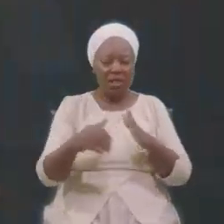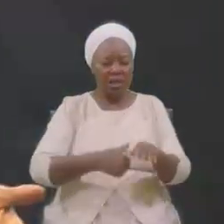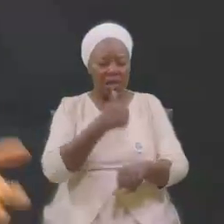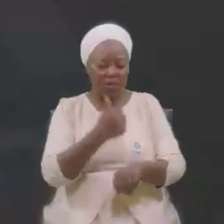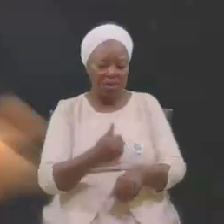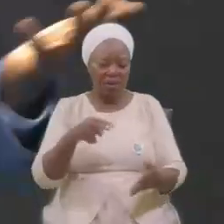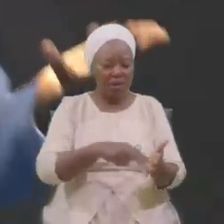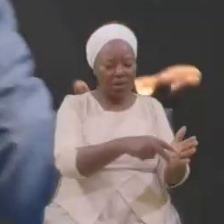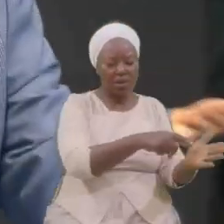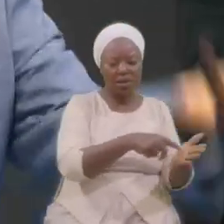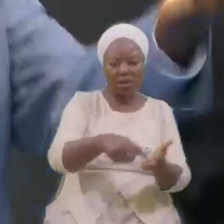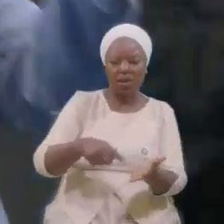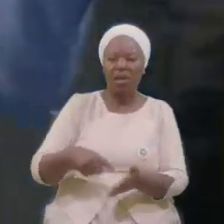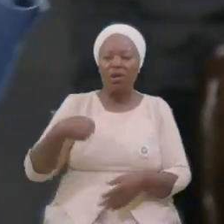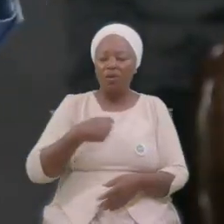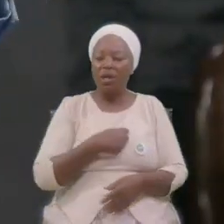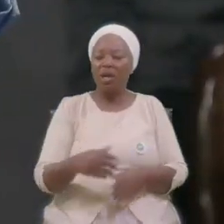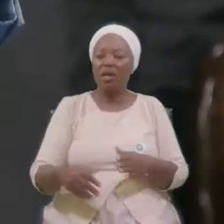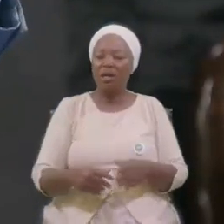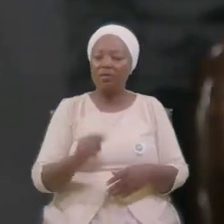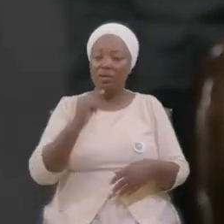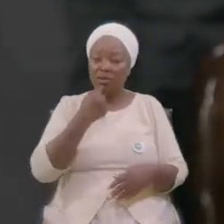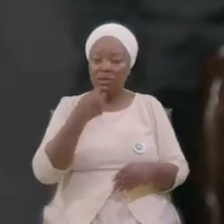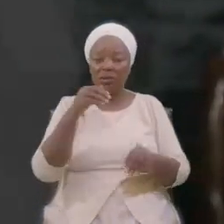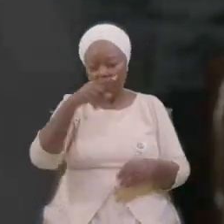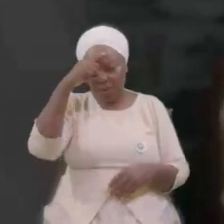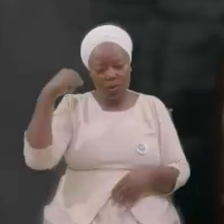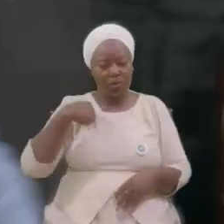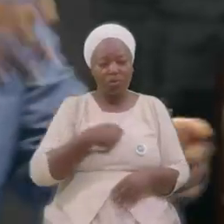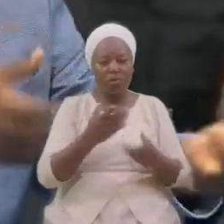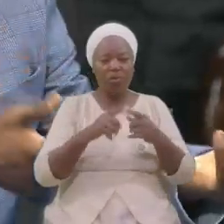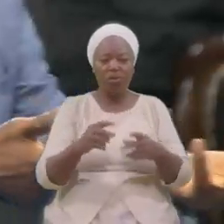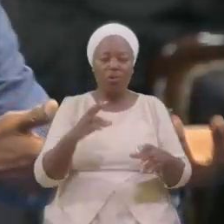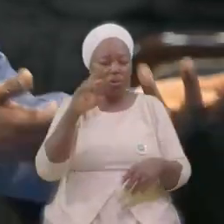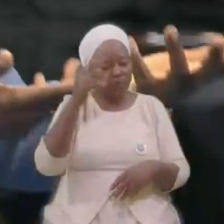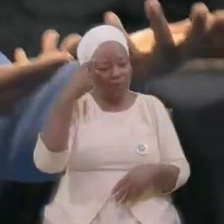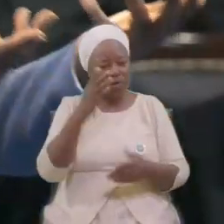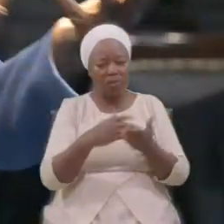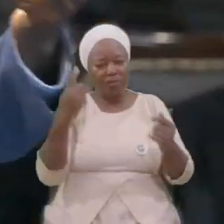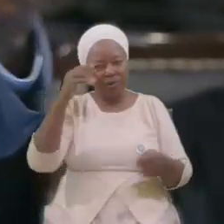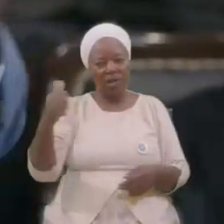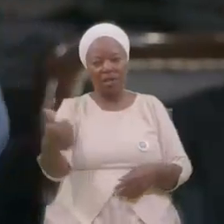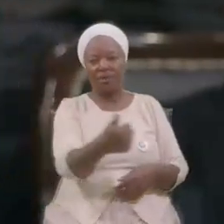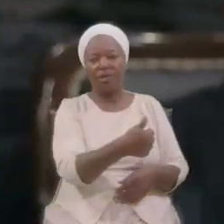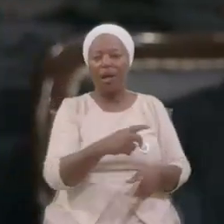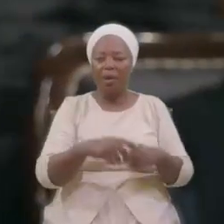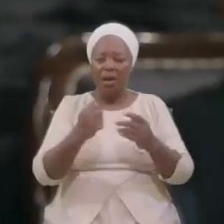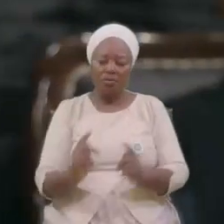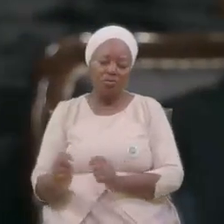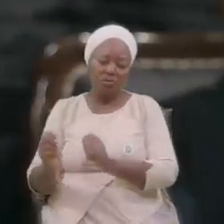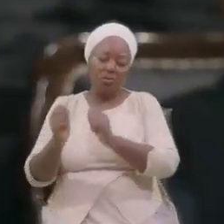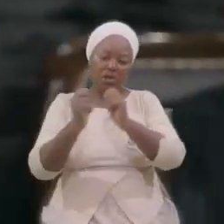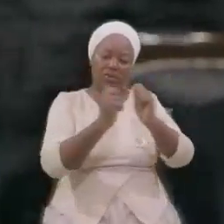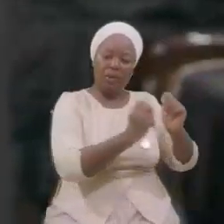establishing that, fervent because we want to look for something for ourselves. Now we transfer all that